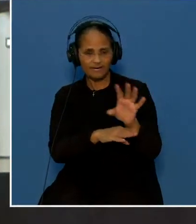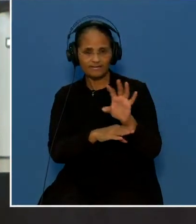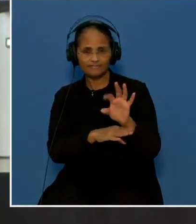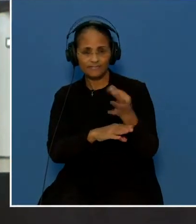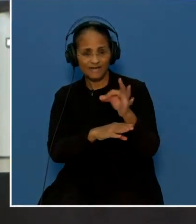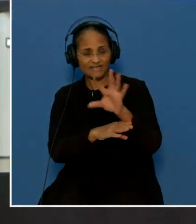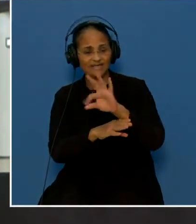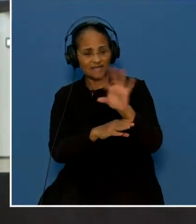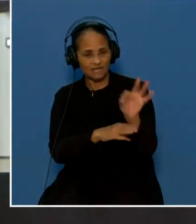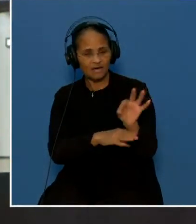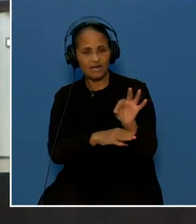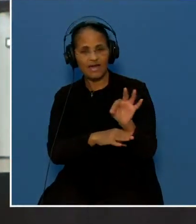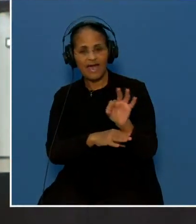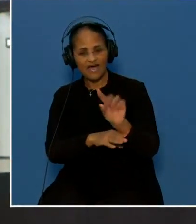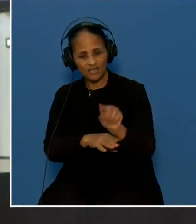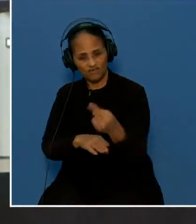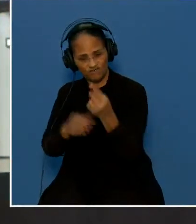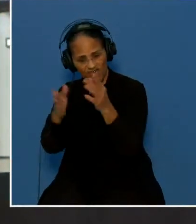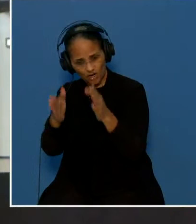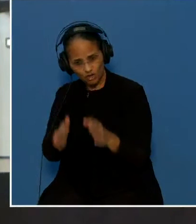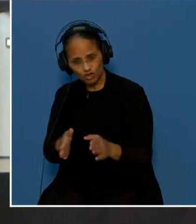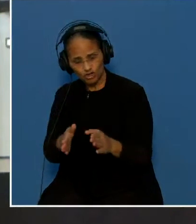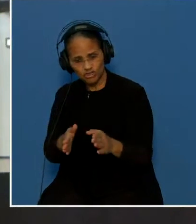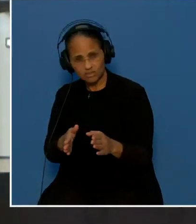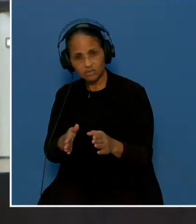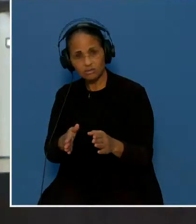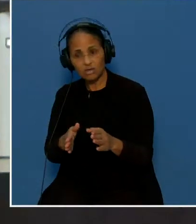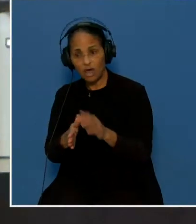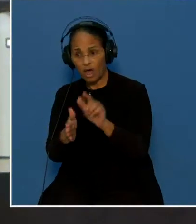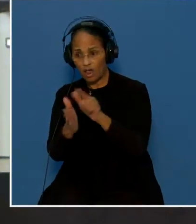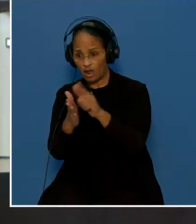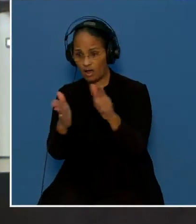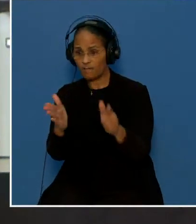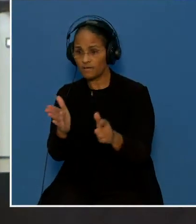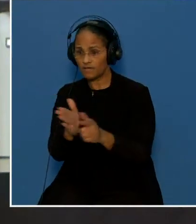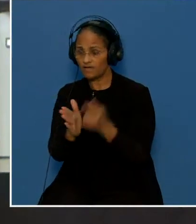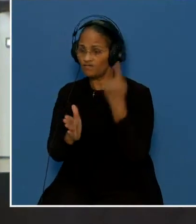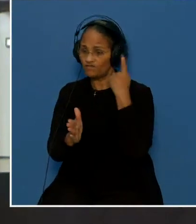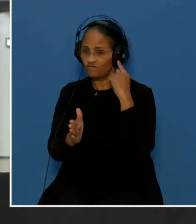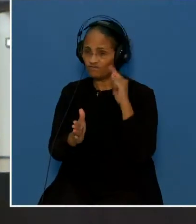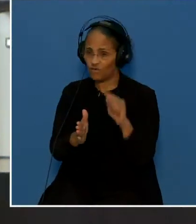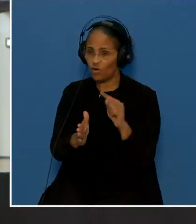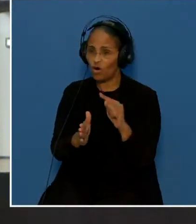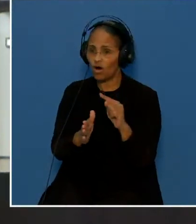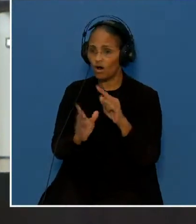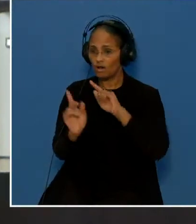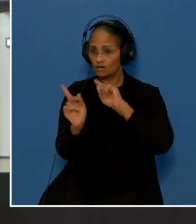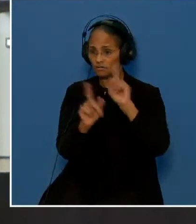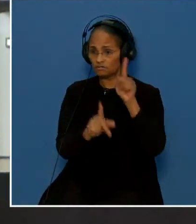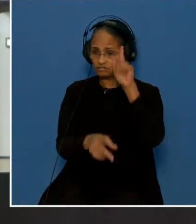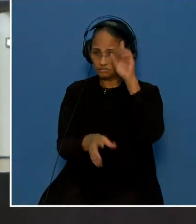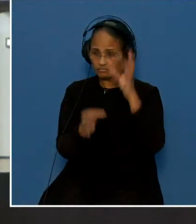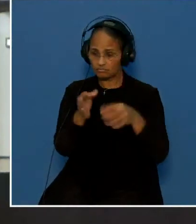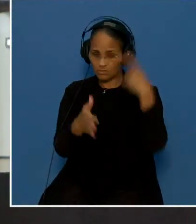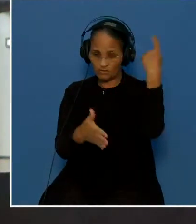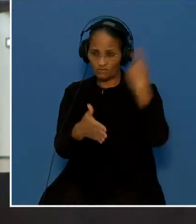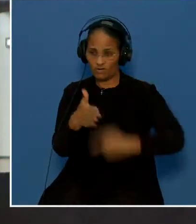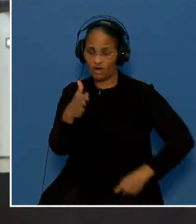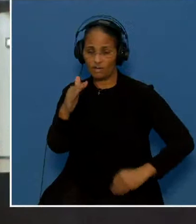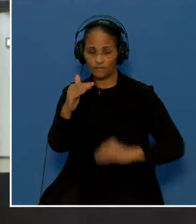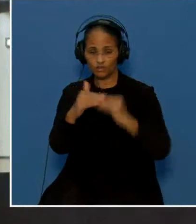the offender or offenders is liable for a summary conviction and a fine of up to